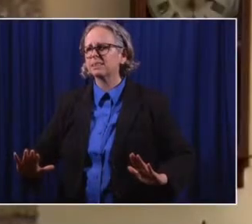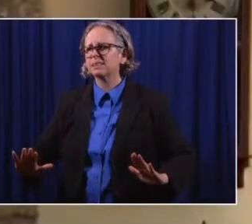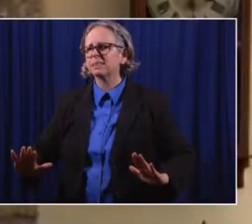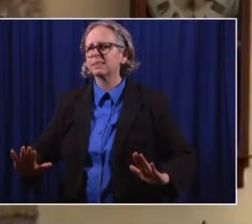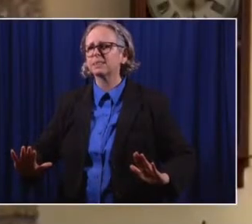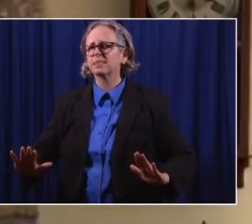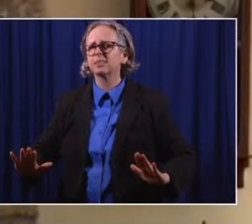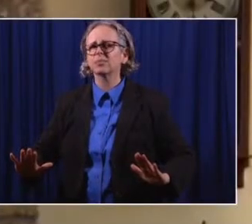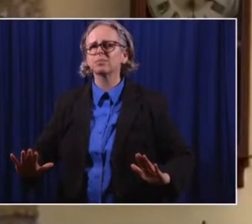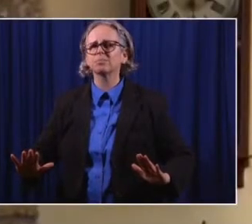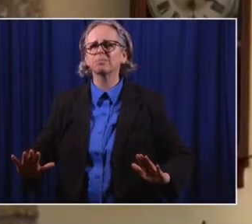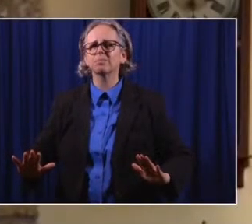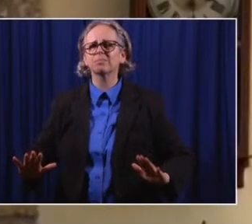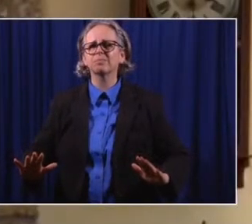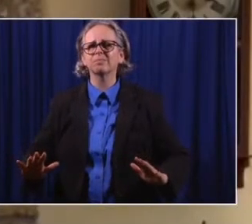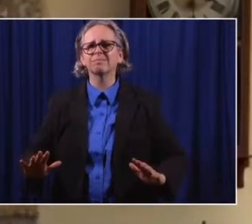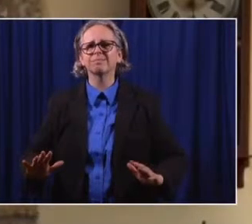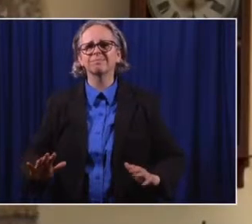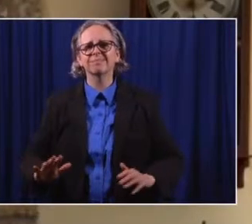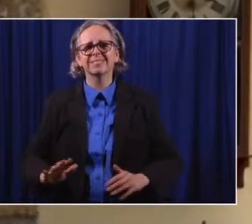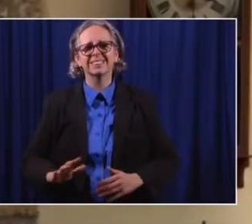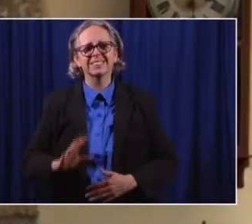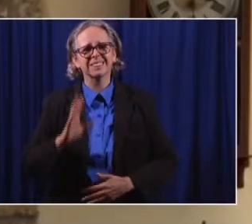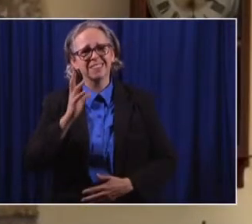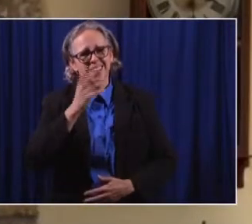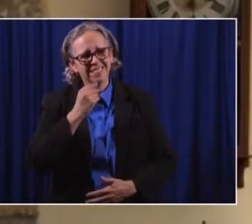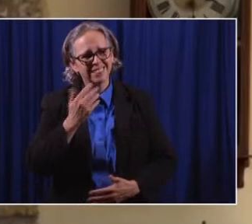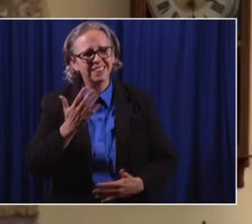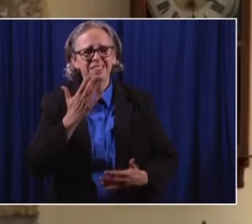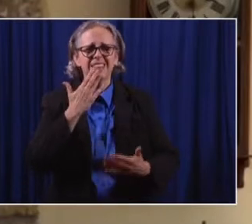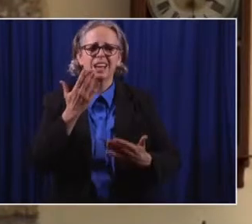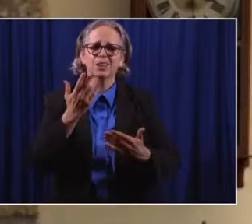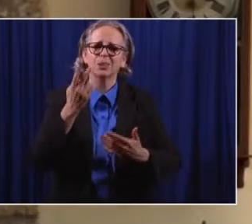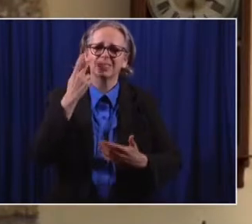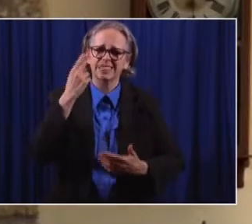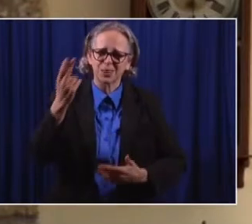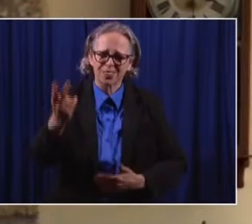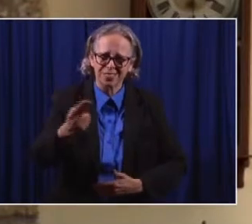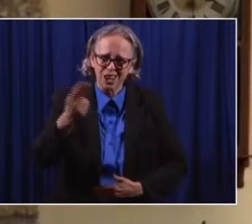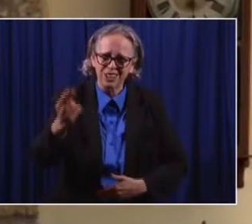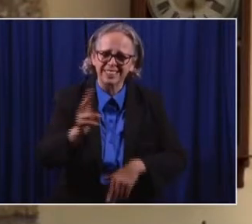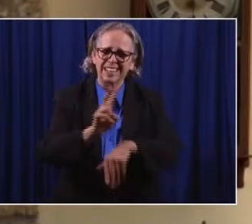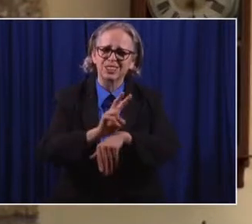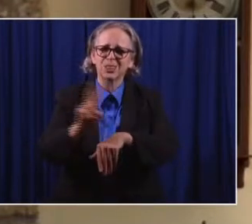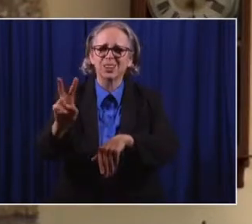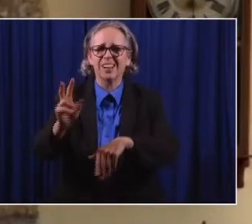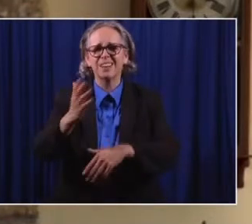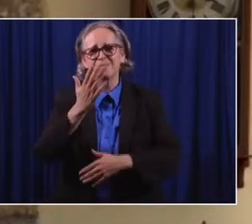That was lovely. We will see you all on Thursday at 2:00. Thank you very much.